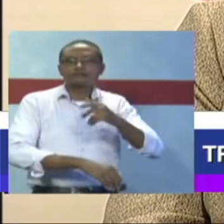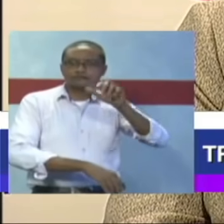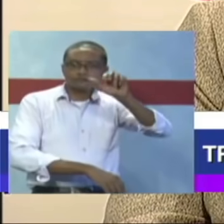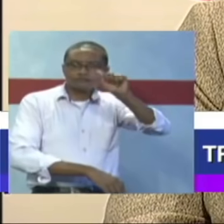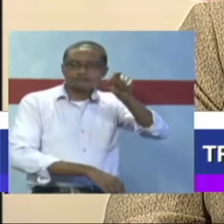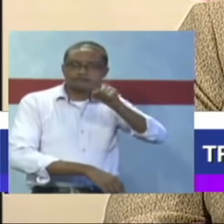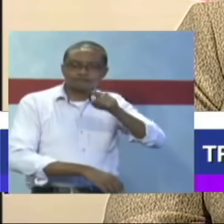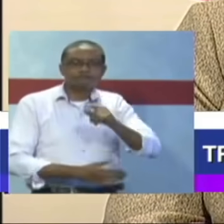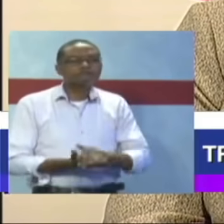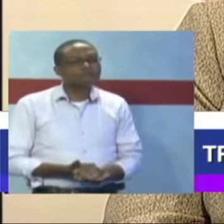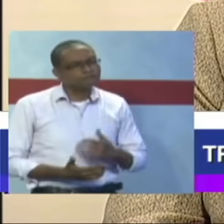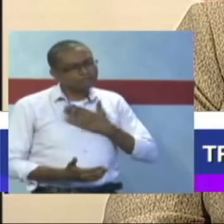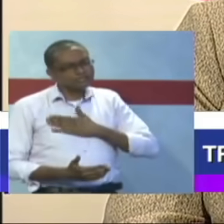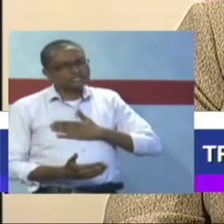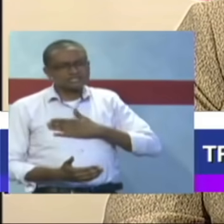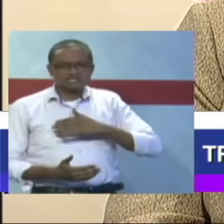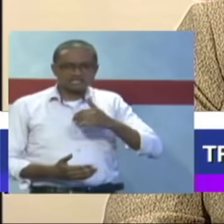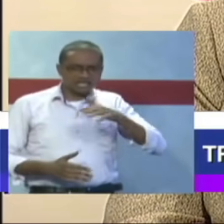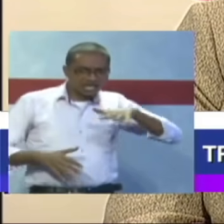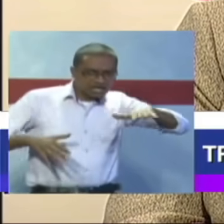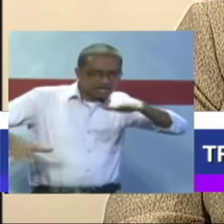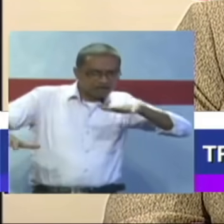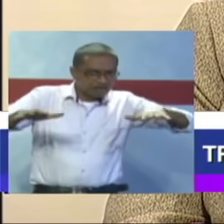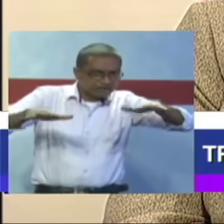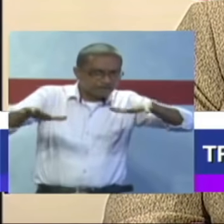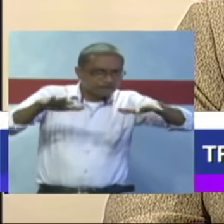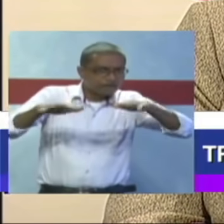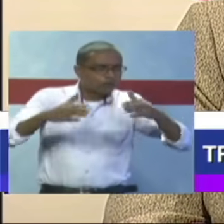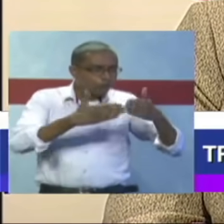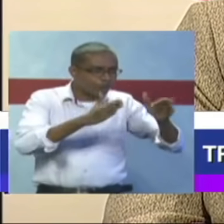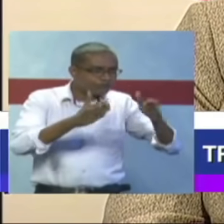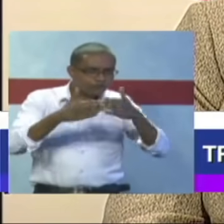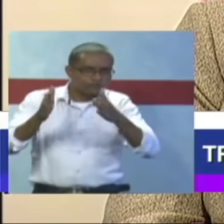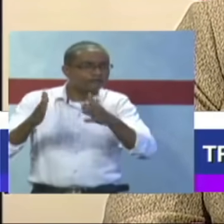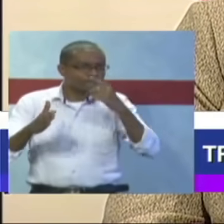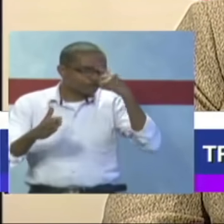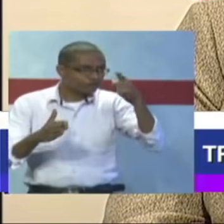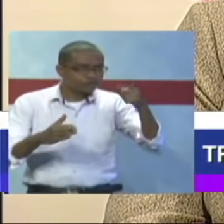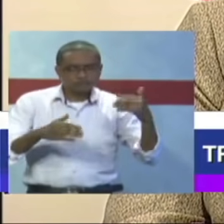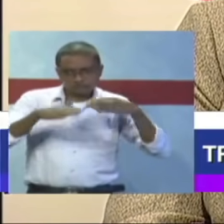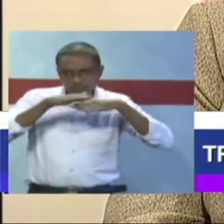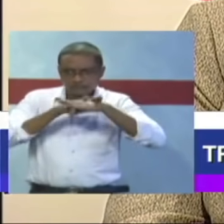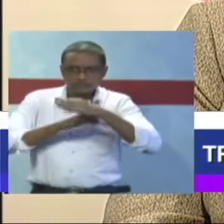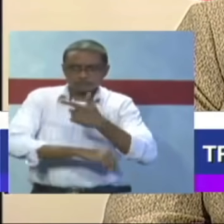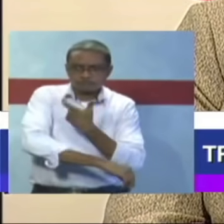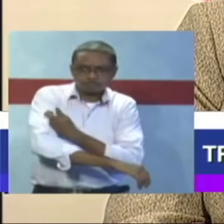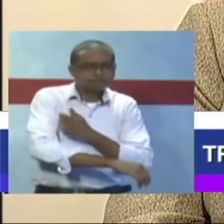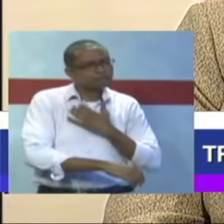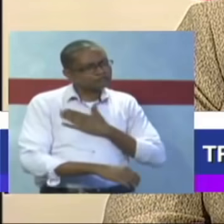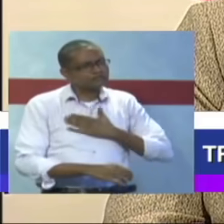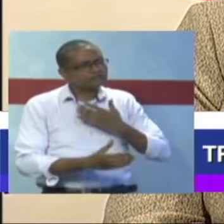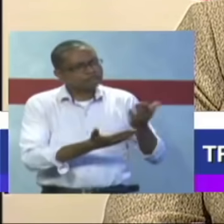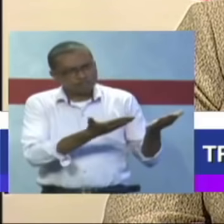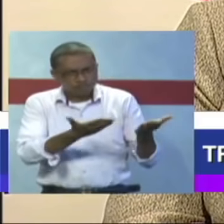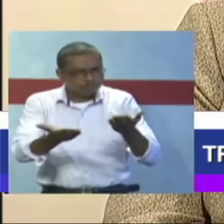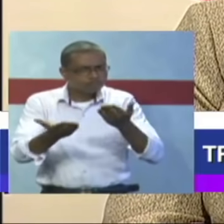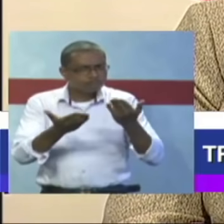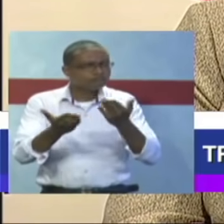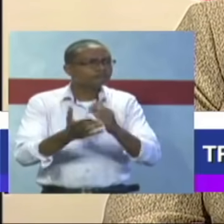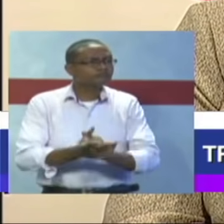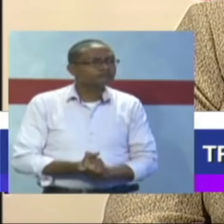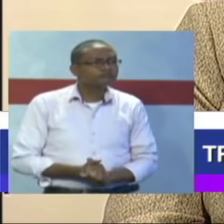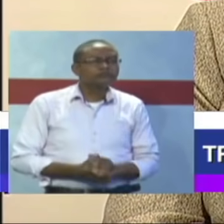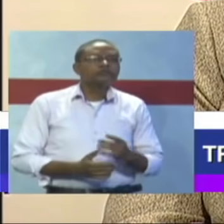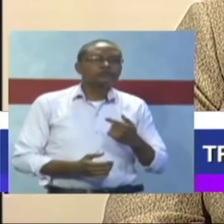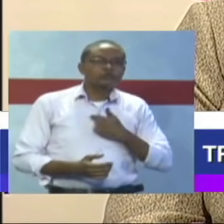Please visit any one of our sites to get your vaccine. And as I said before, we will be coming to a location near you